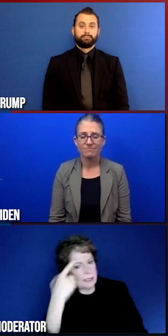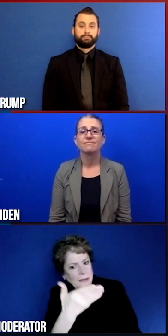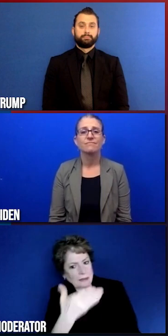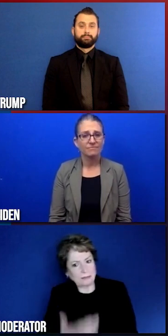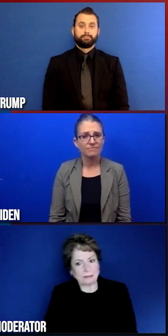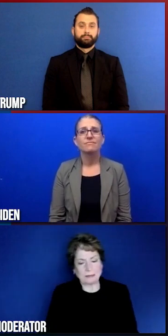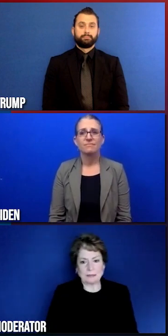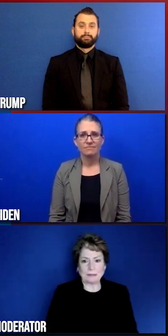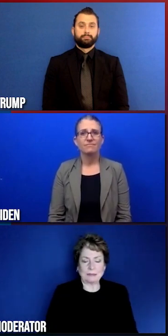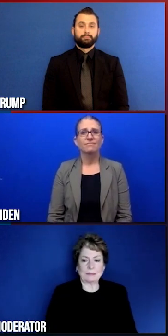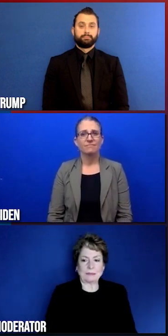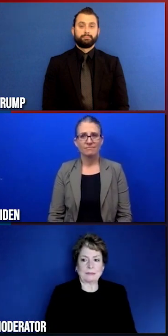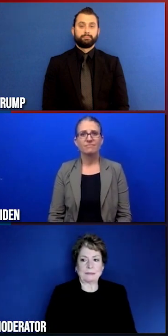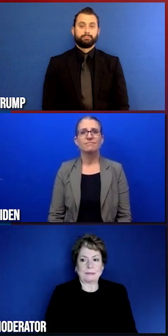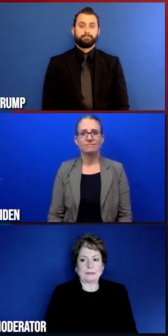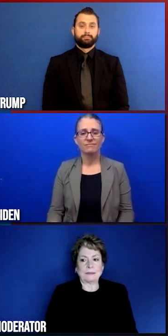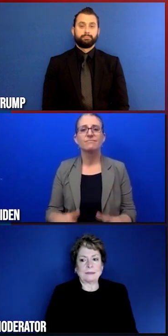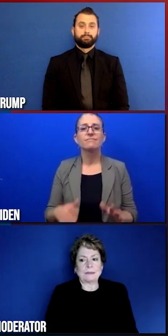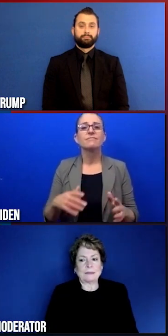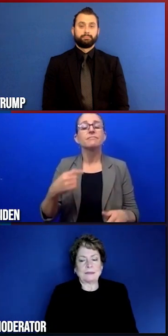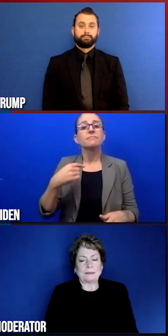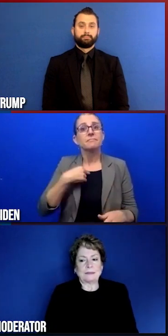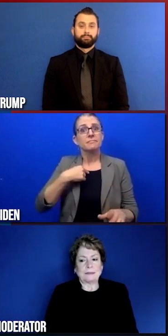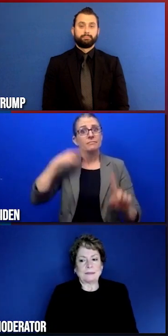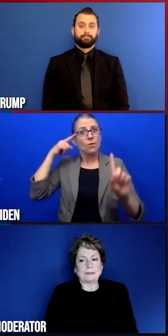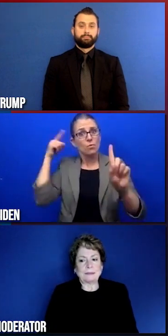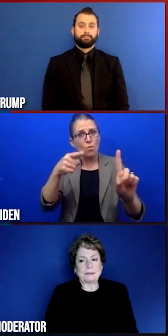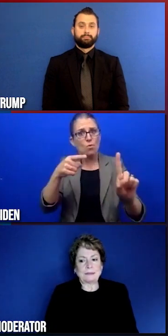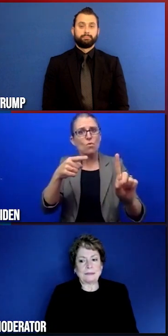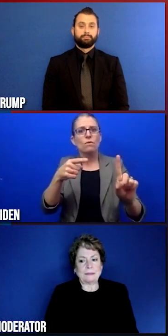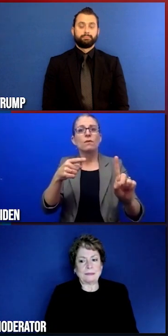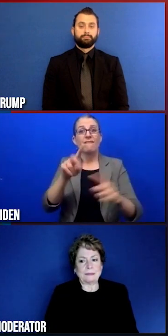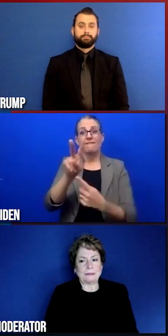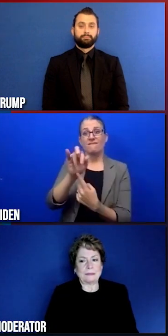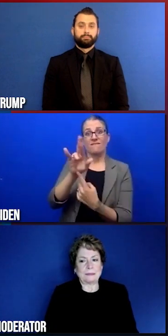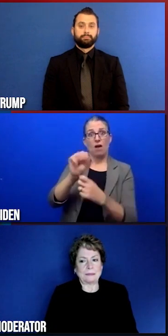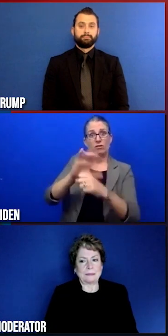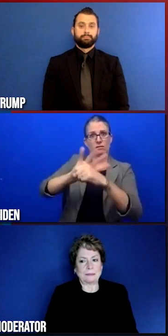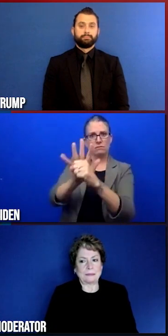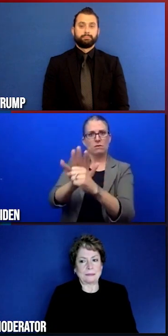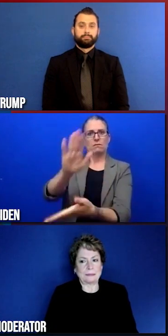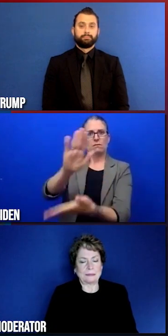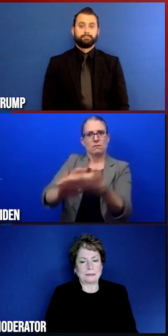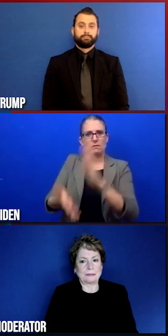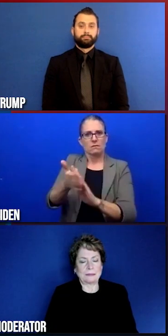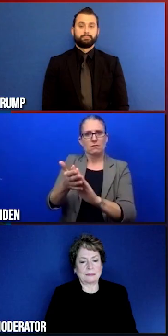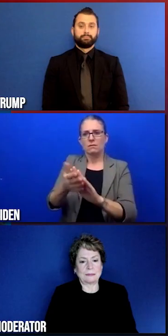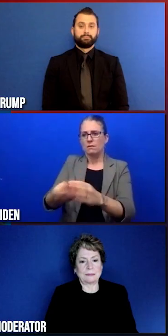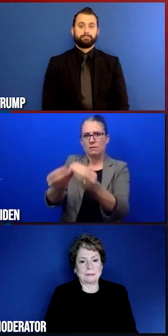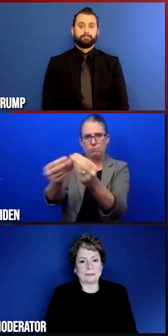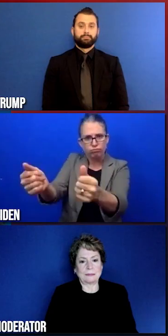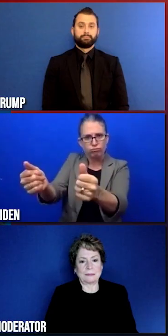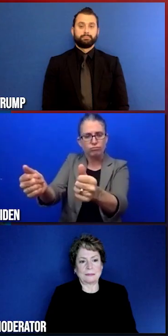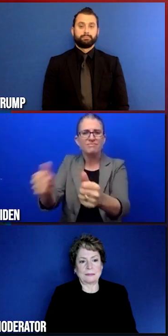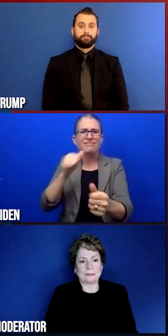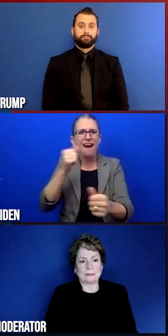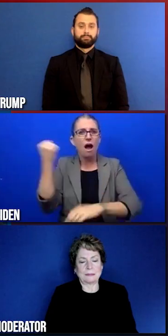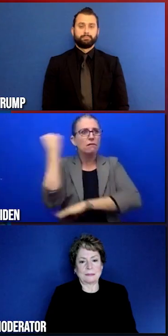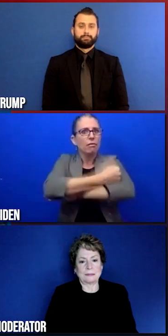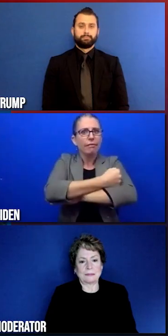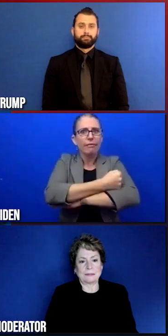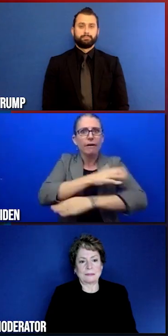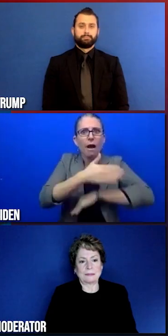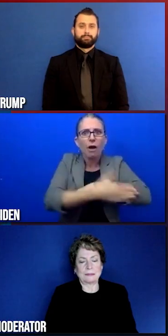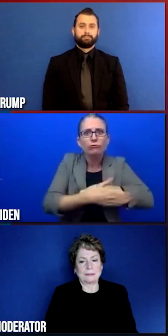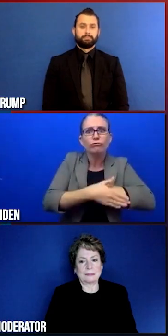the country to have to shut down in large part. Why businesses have gone under, why schools are closed, why so many people have lost their living, and why